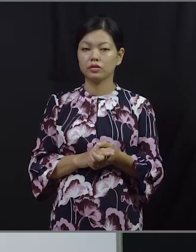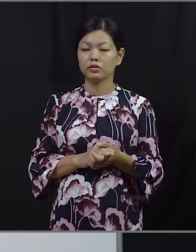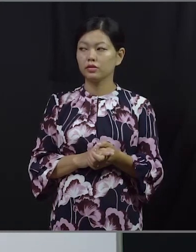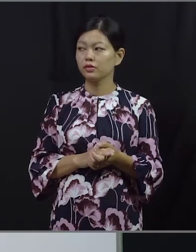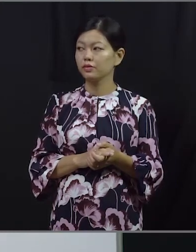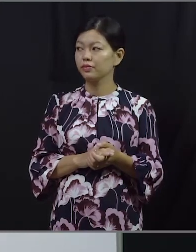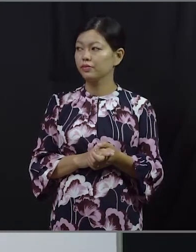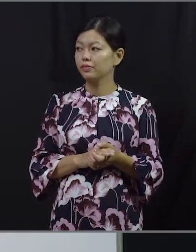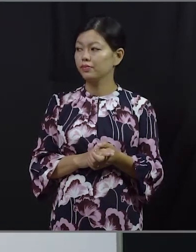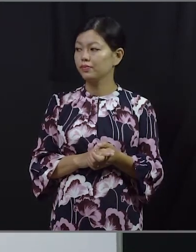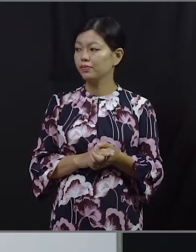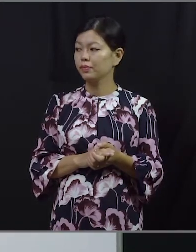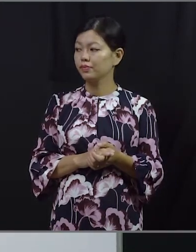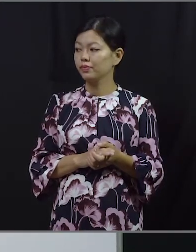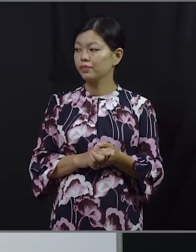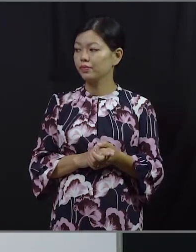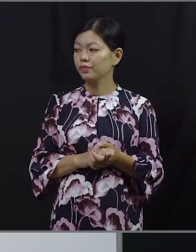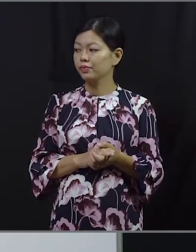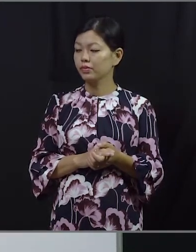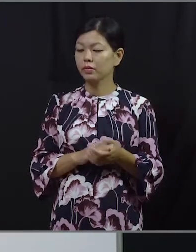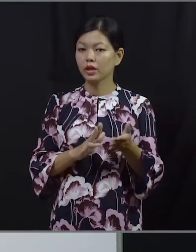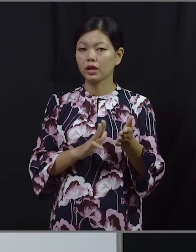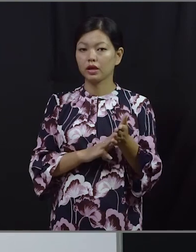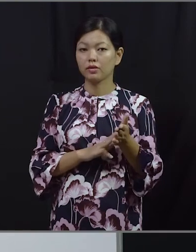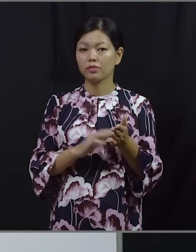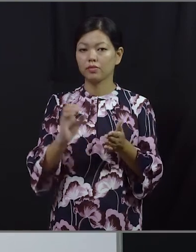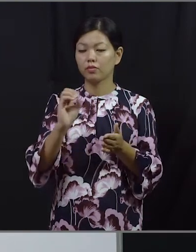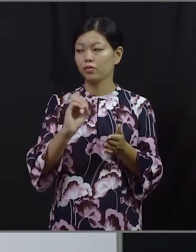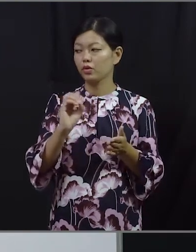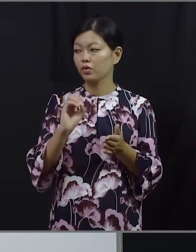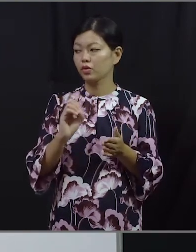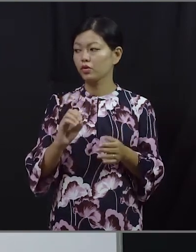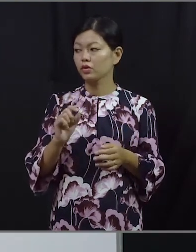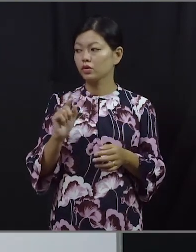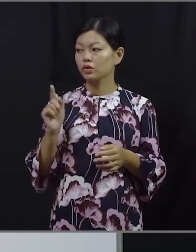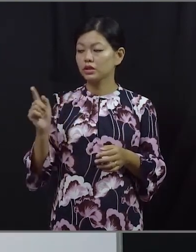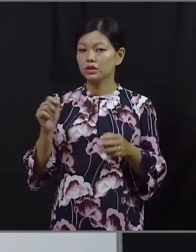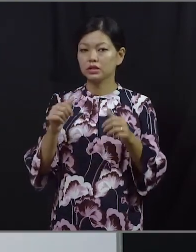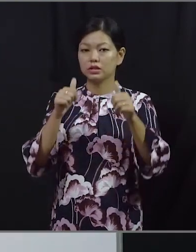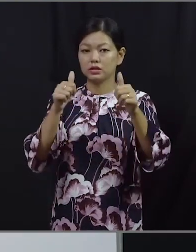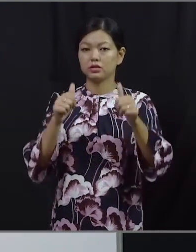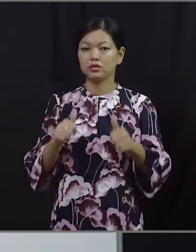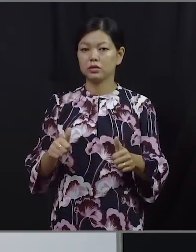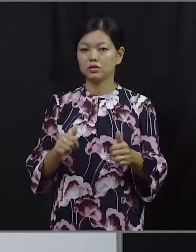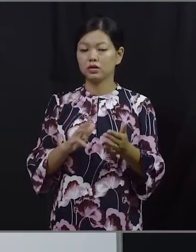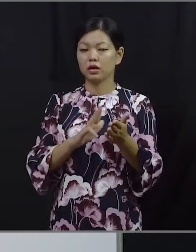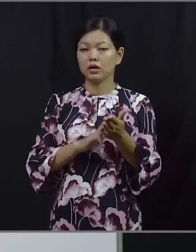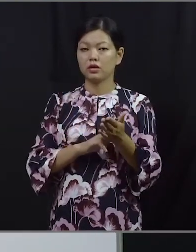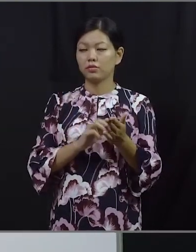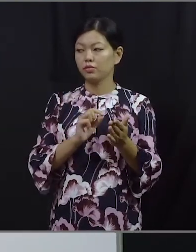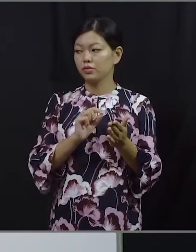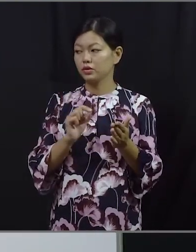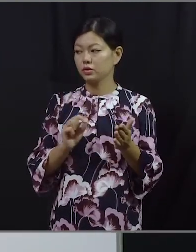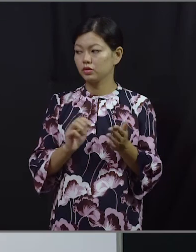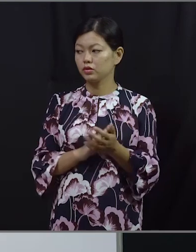what? Objective. So I can write m, so O. Okay, so this is the expression. So from here I can rearrange